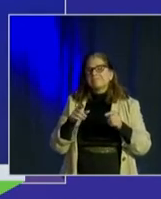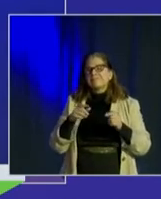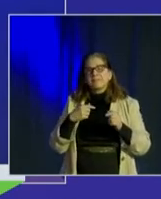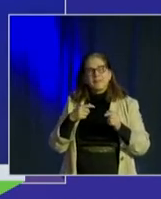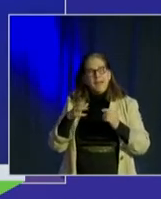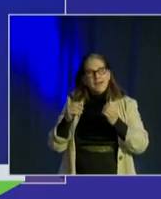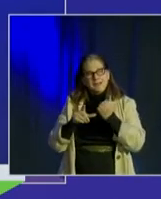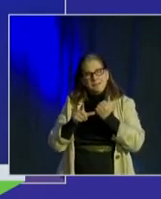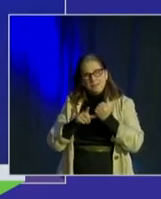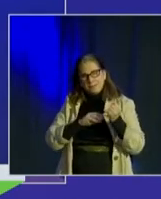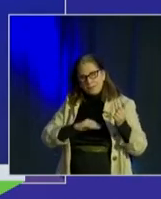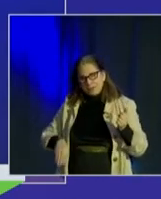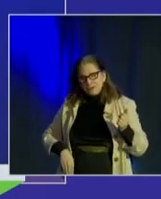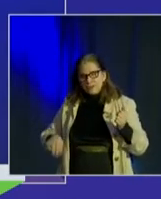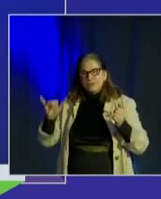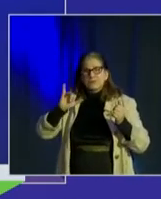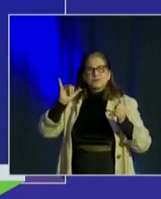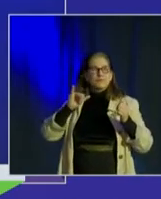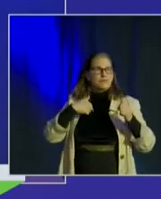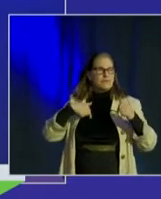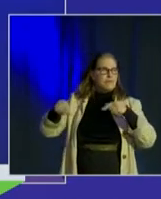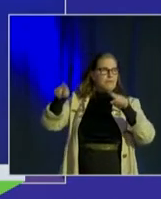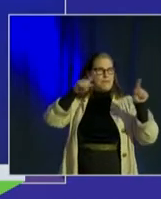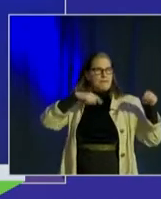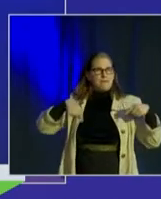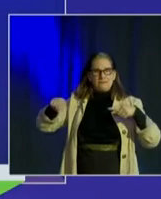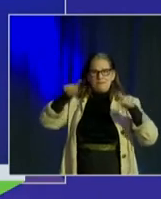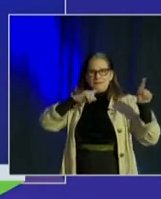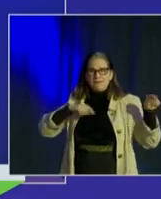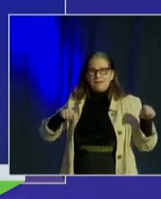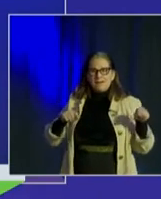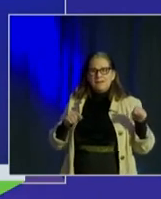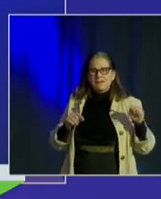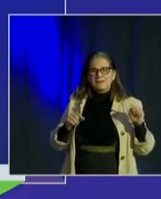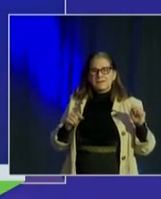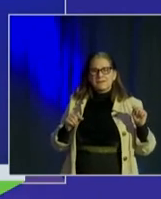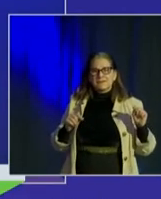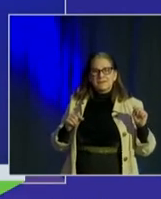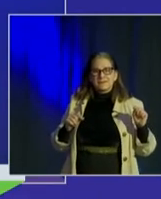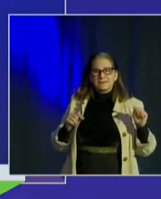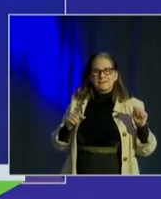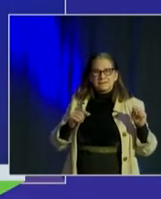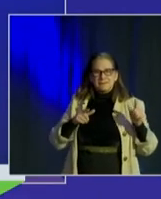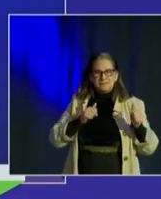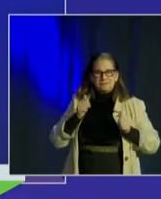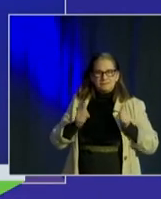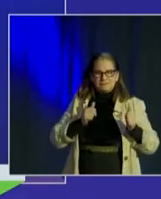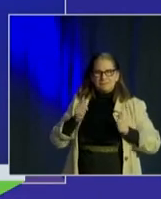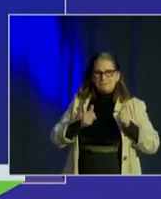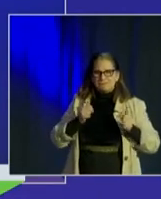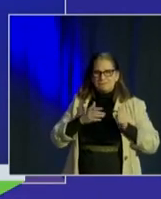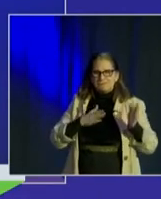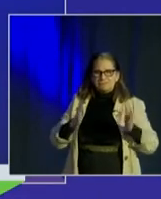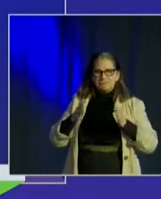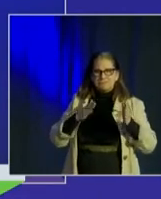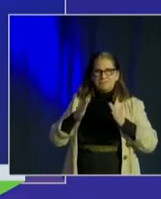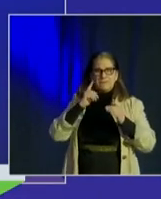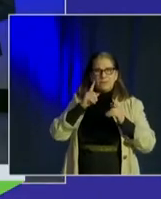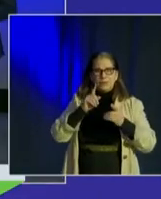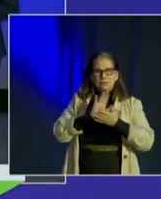basis to make sure that they too have more aggressive plans to get kids back in school. Deputy Mayor Kine.